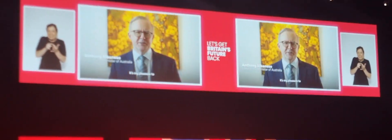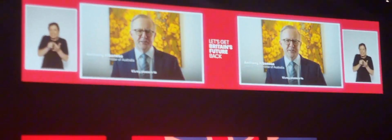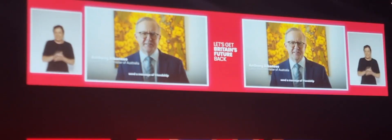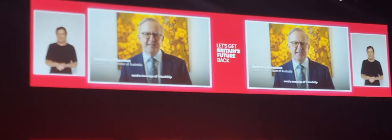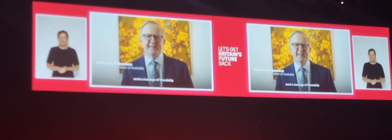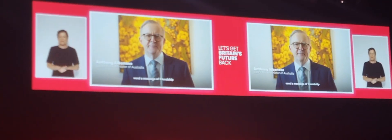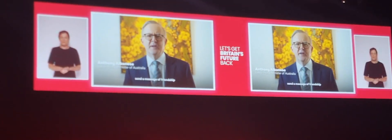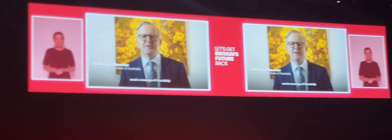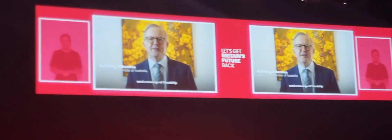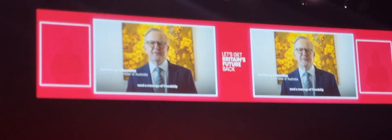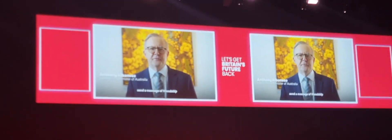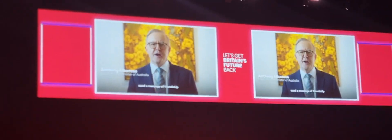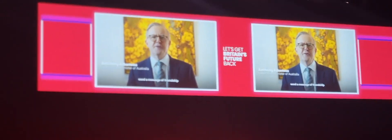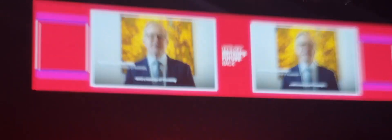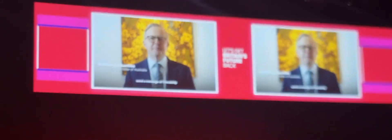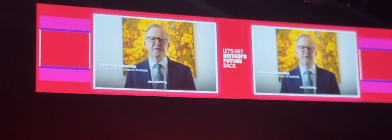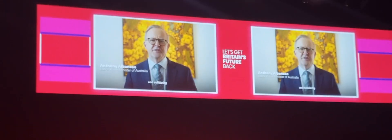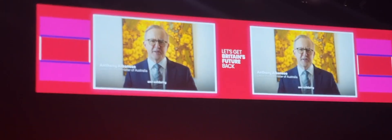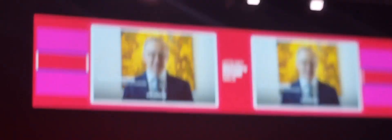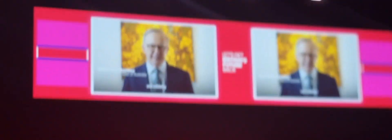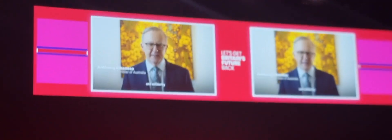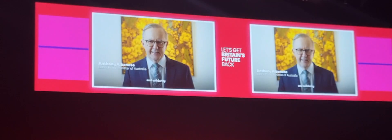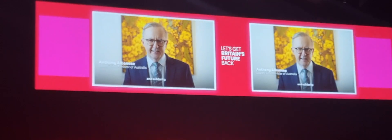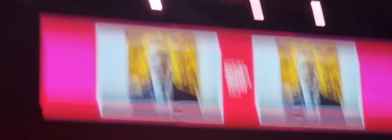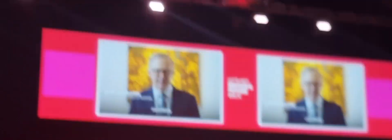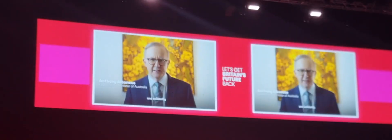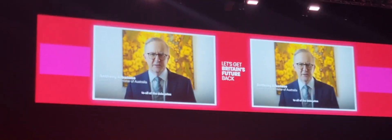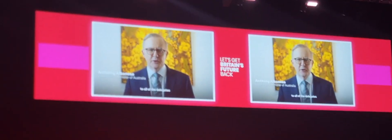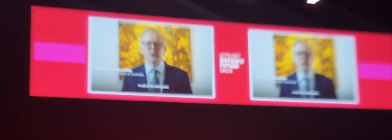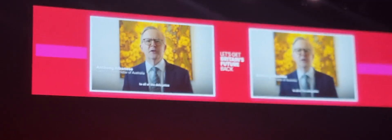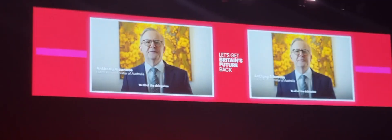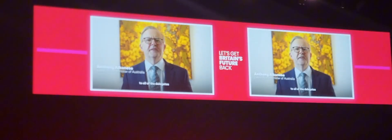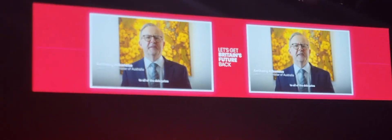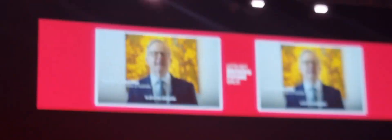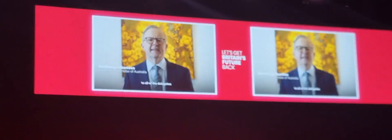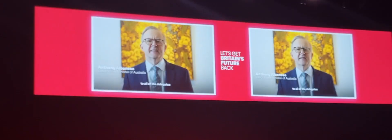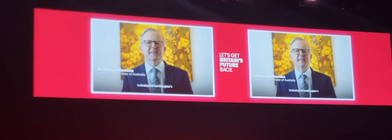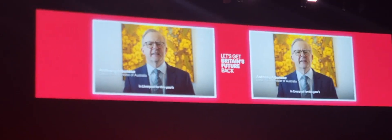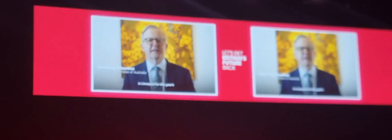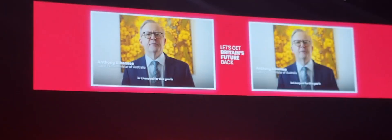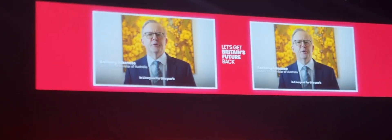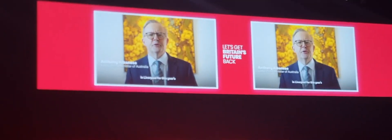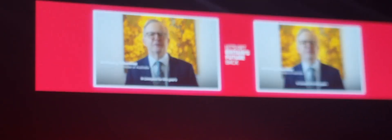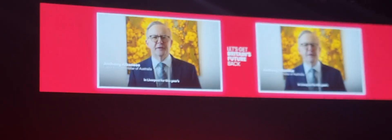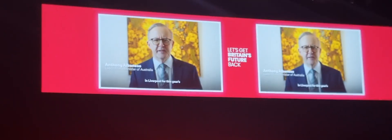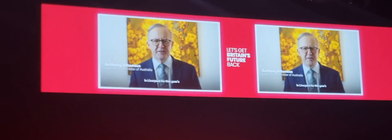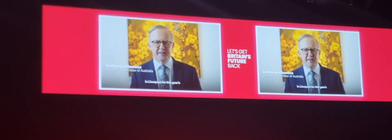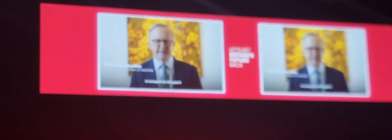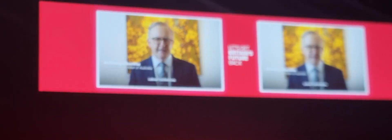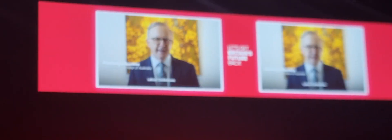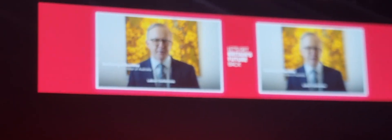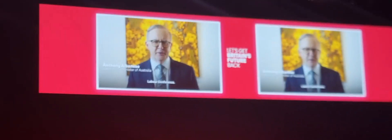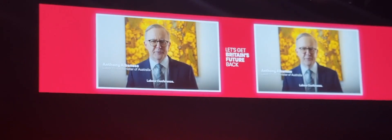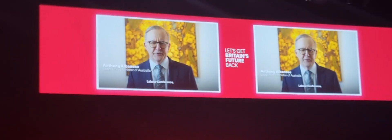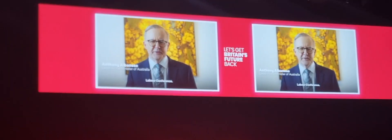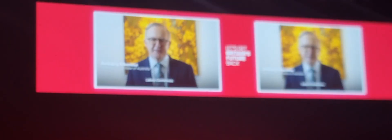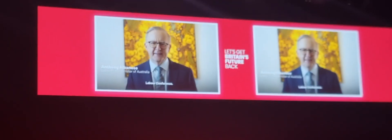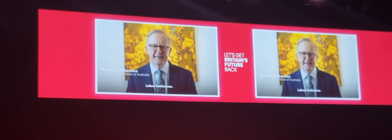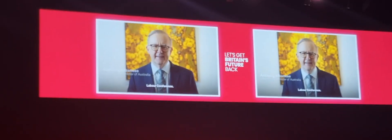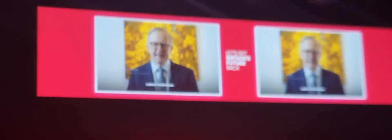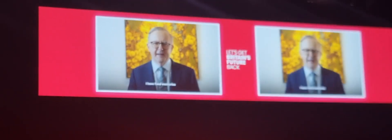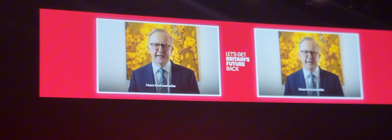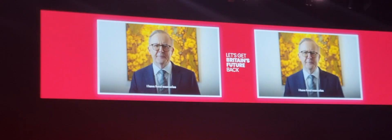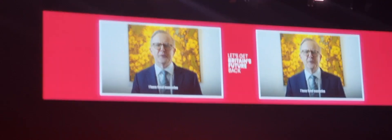It's a pleasure to send a message of friendship and solidarity to all of the delegates in Liverpool for this year's Labour